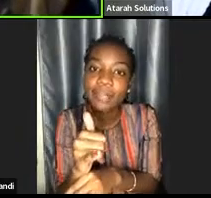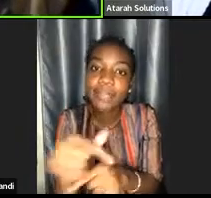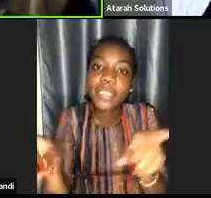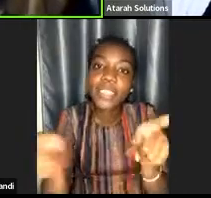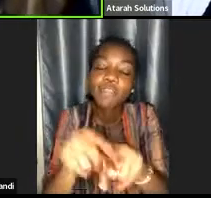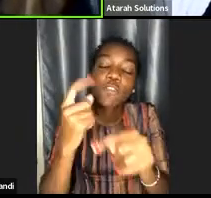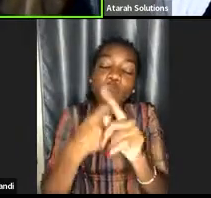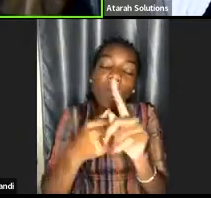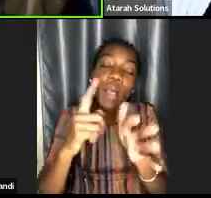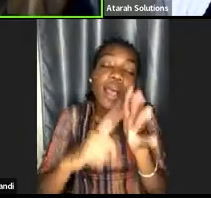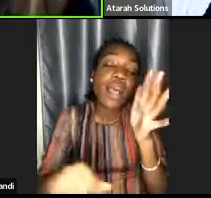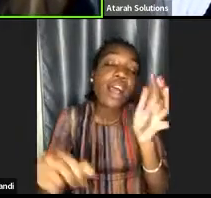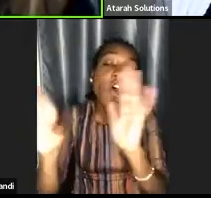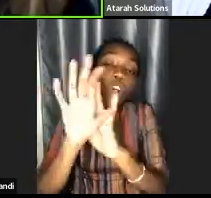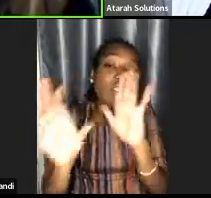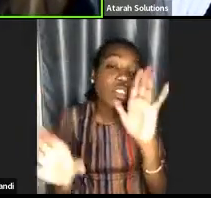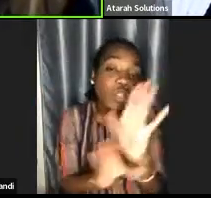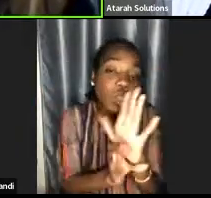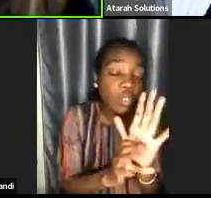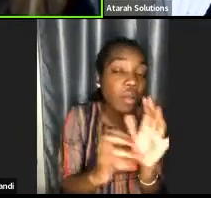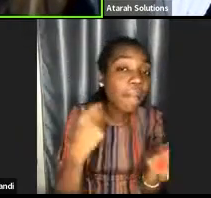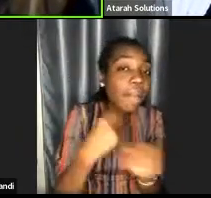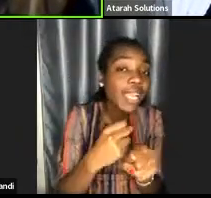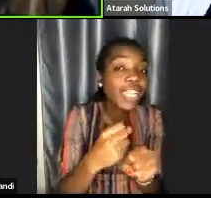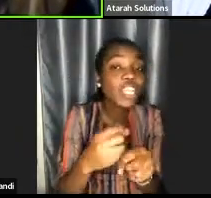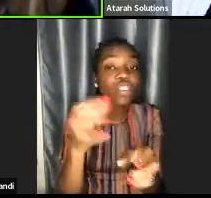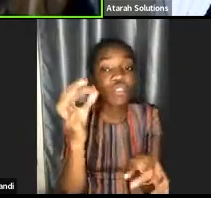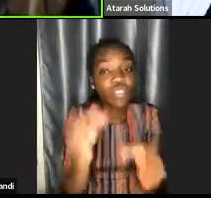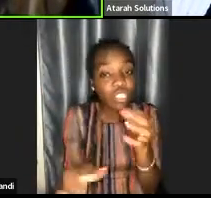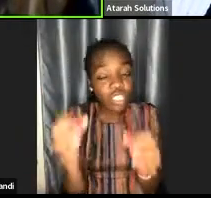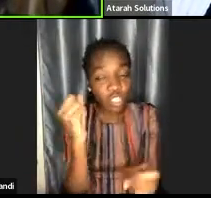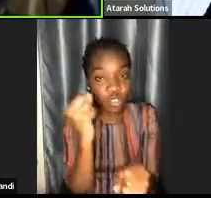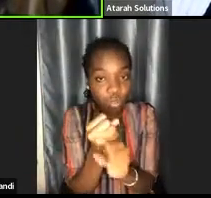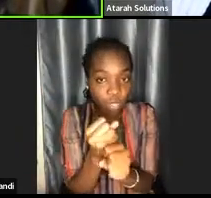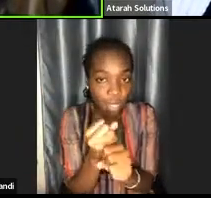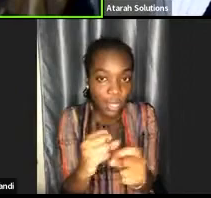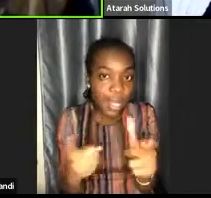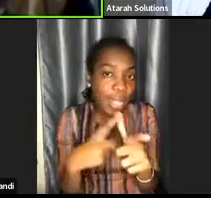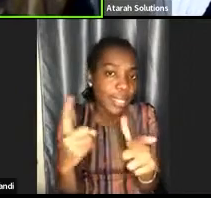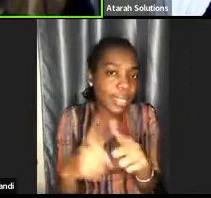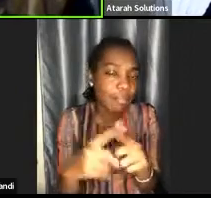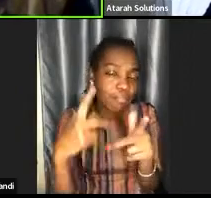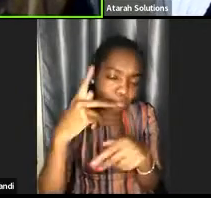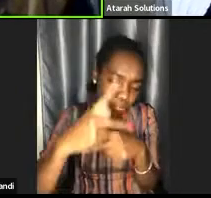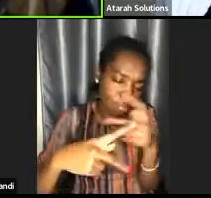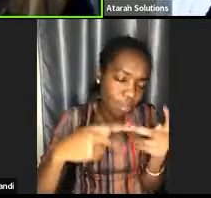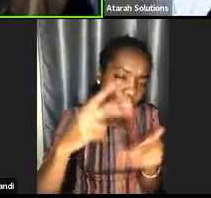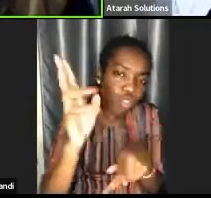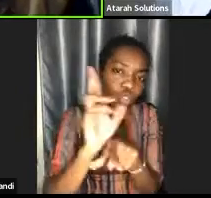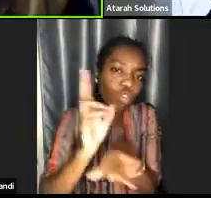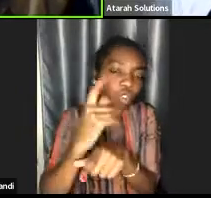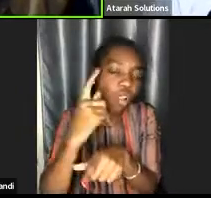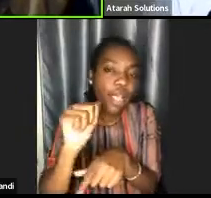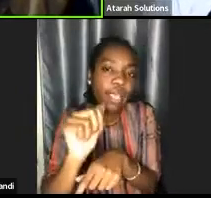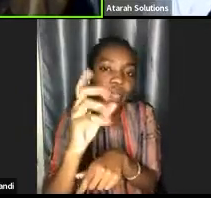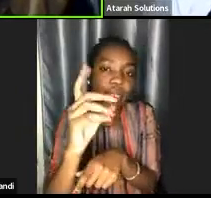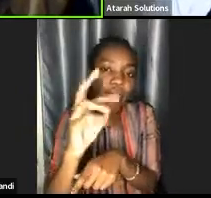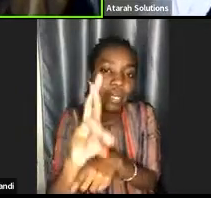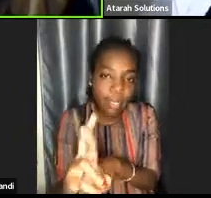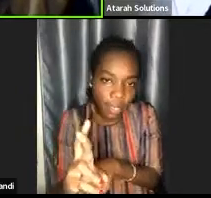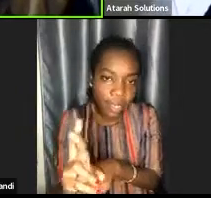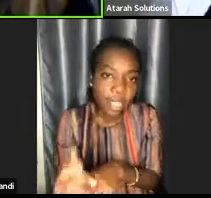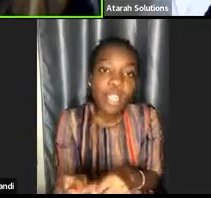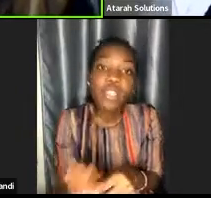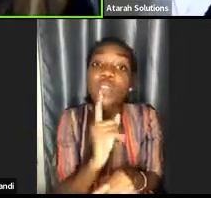Constitution mandates the judiciary to do. That is to promote the use of ADR. So if one of the